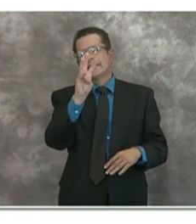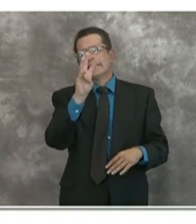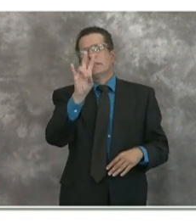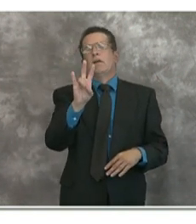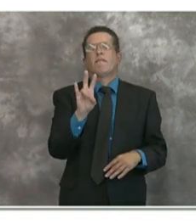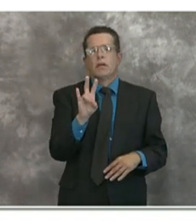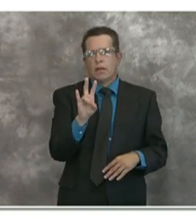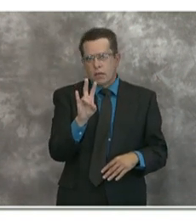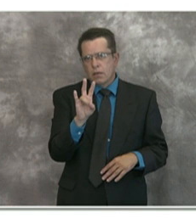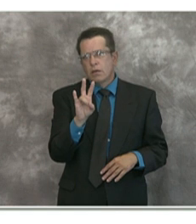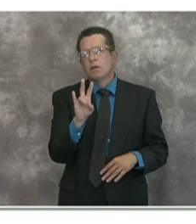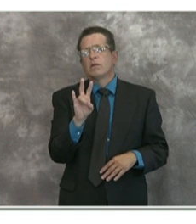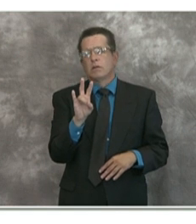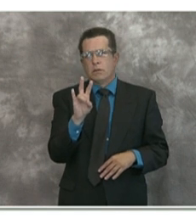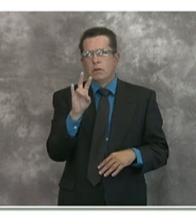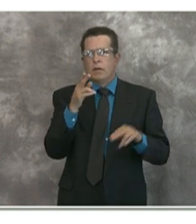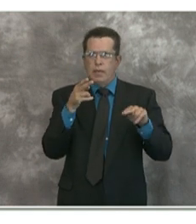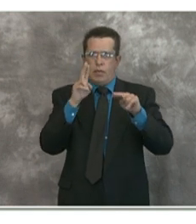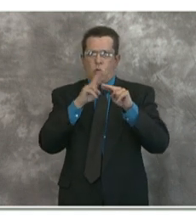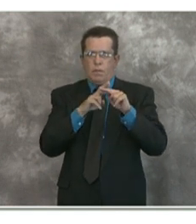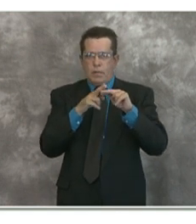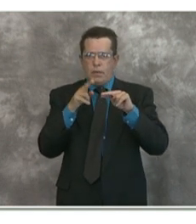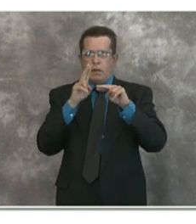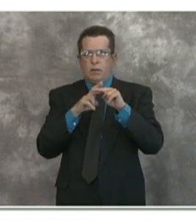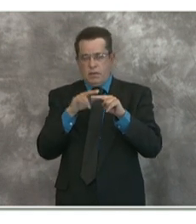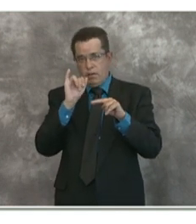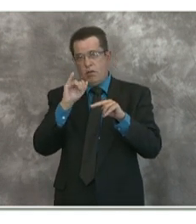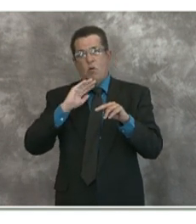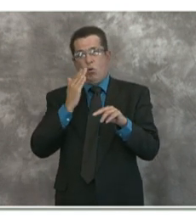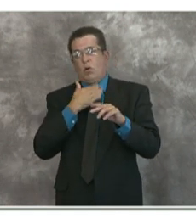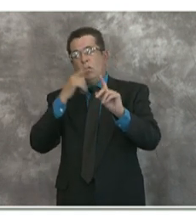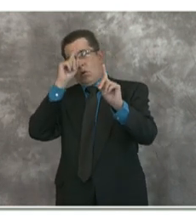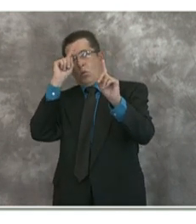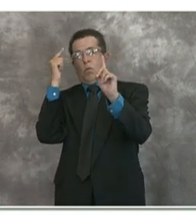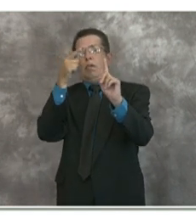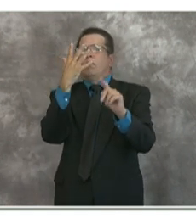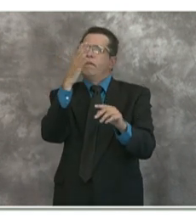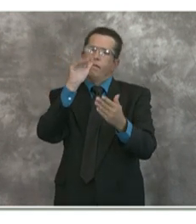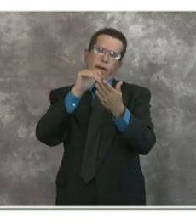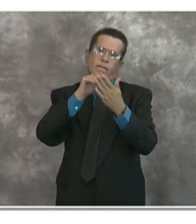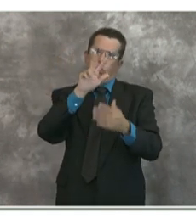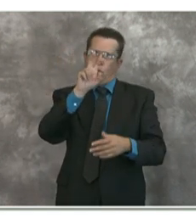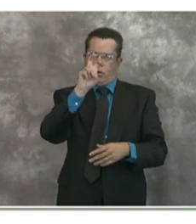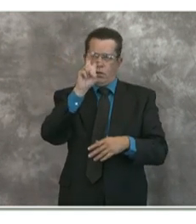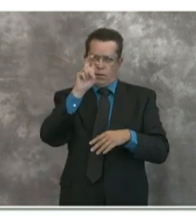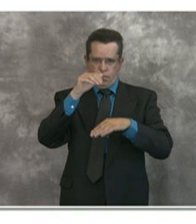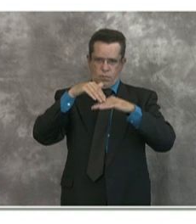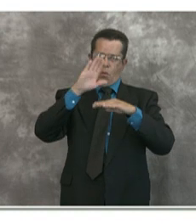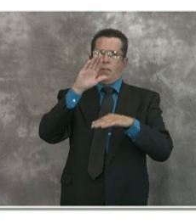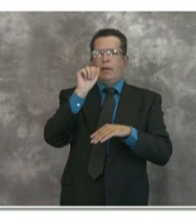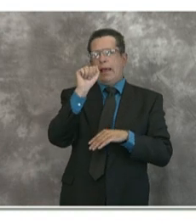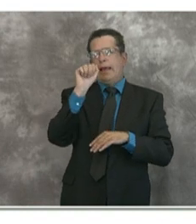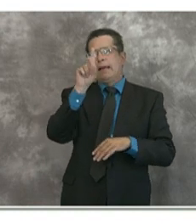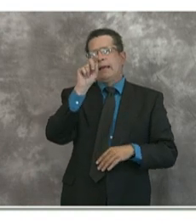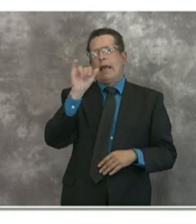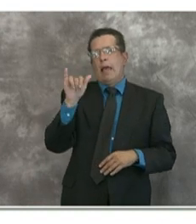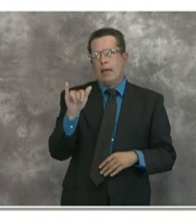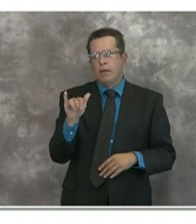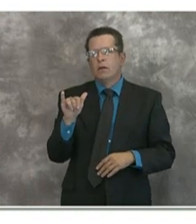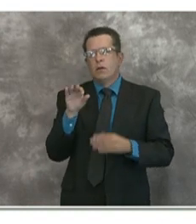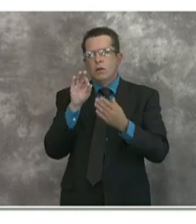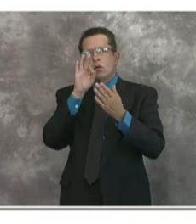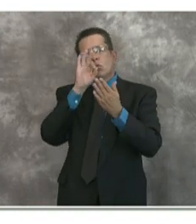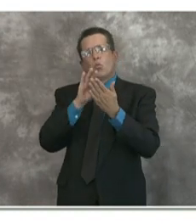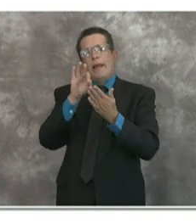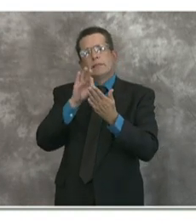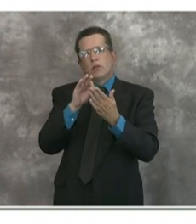4,567, getting incrementally closer to our initial goal of 5,200 per day. Contact tracers and investigations